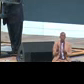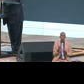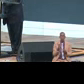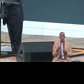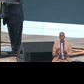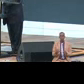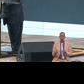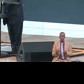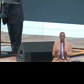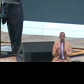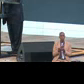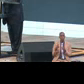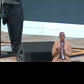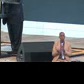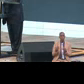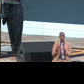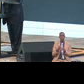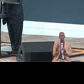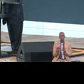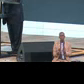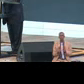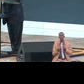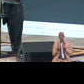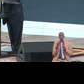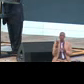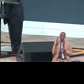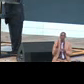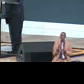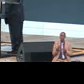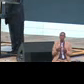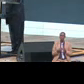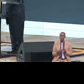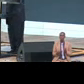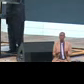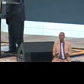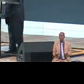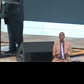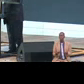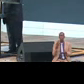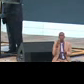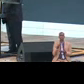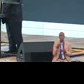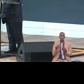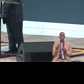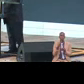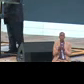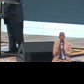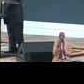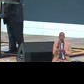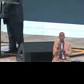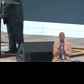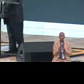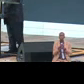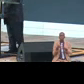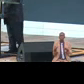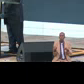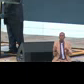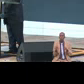Perfecting holiness in the fear of God. What does that say? When somebody does not